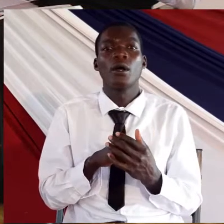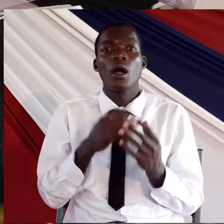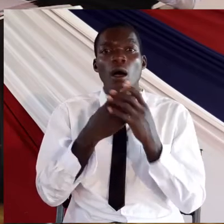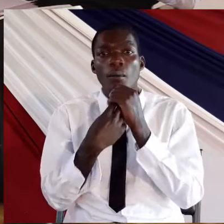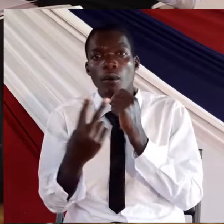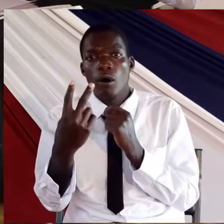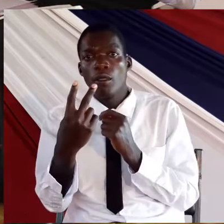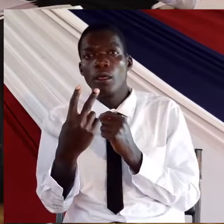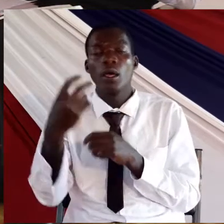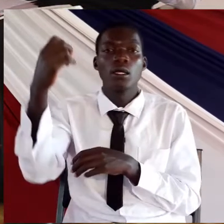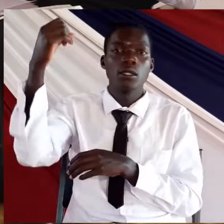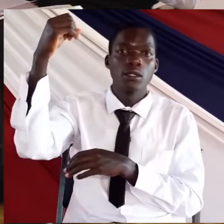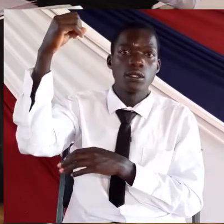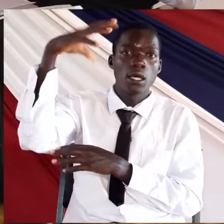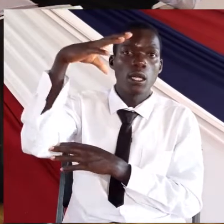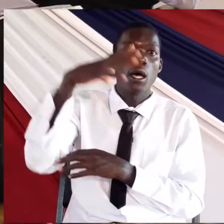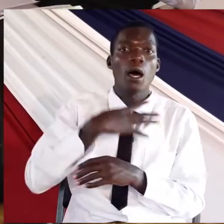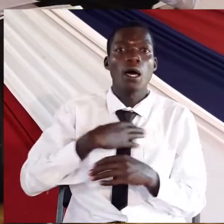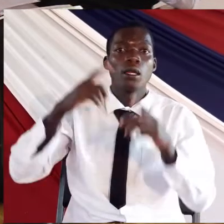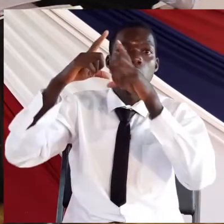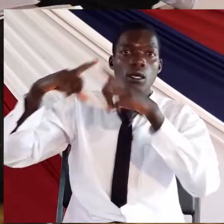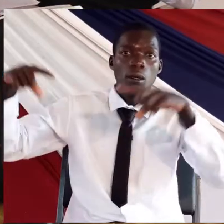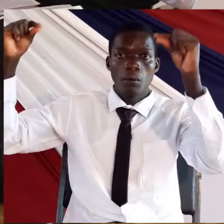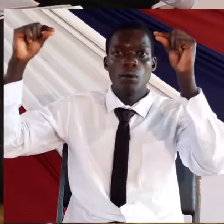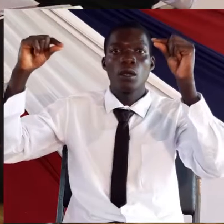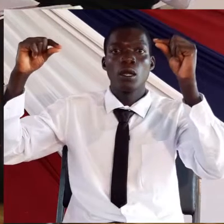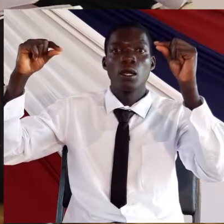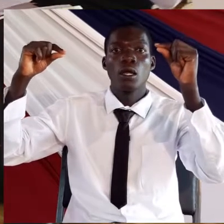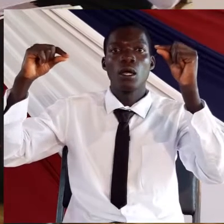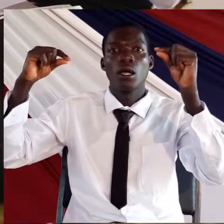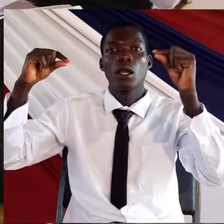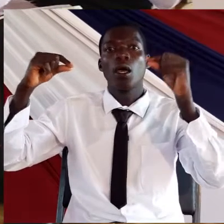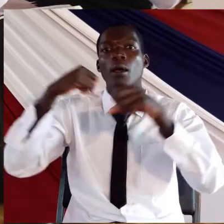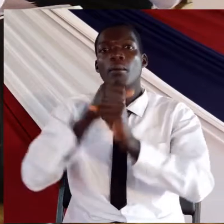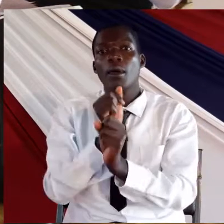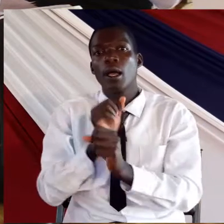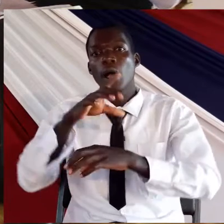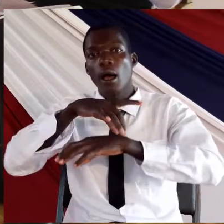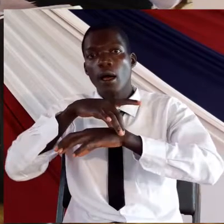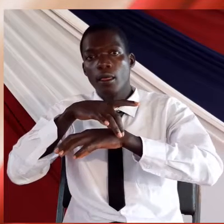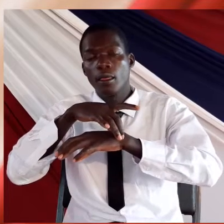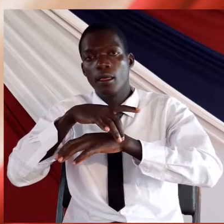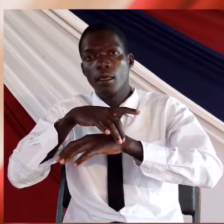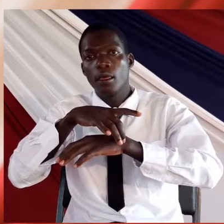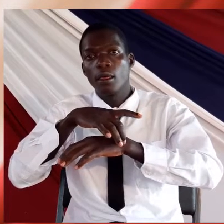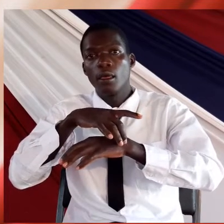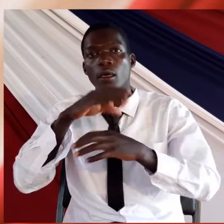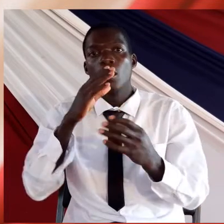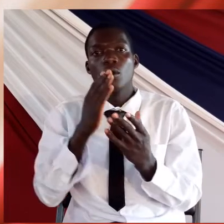both the sun and the moon were made part of God's creation.